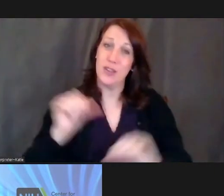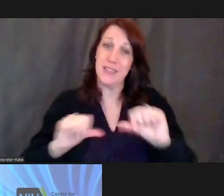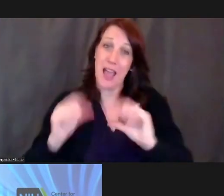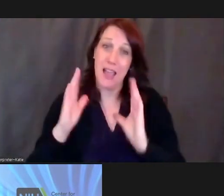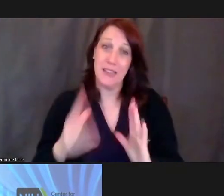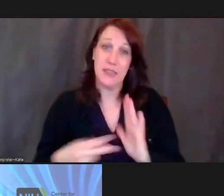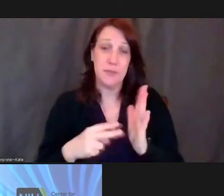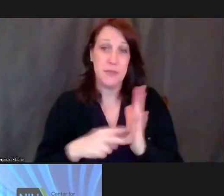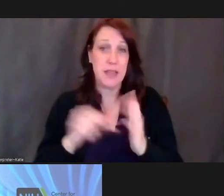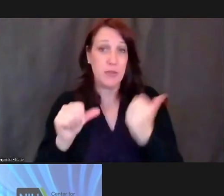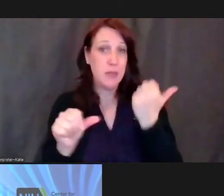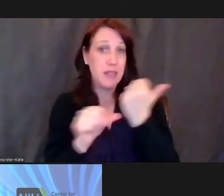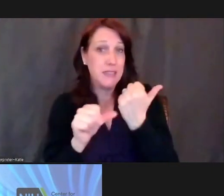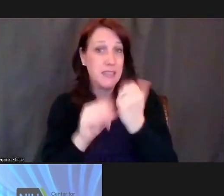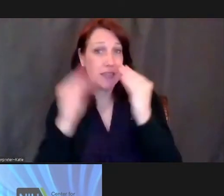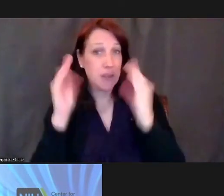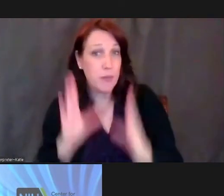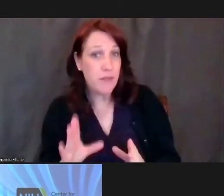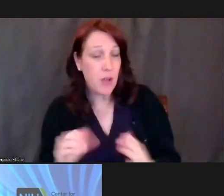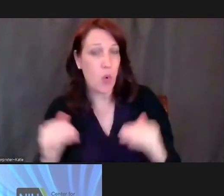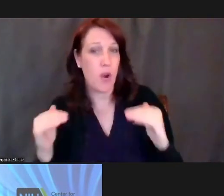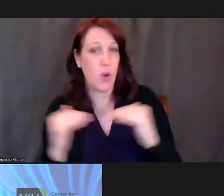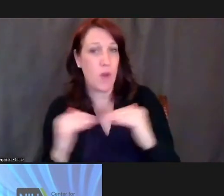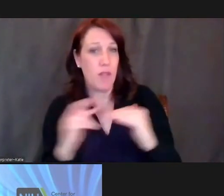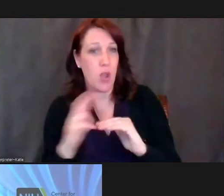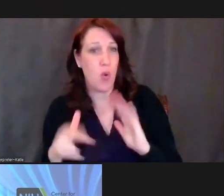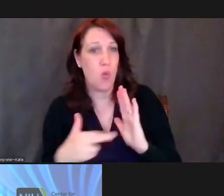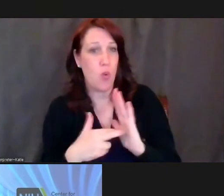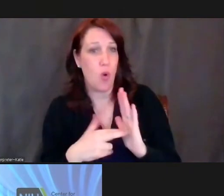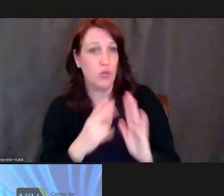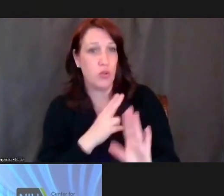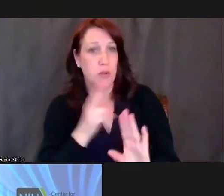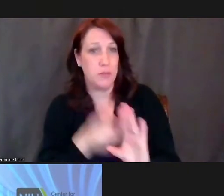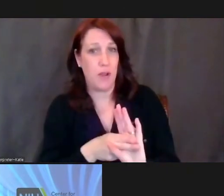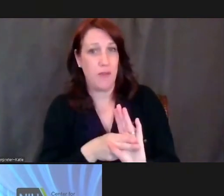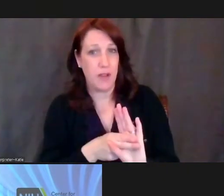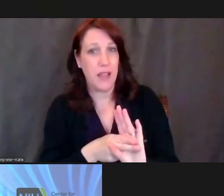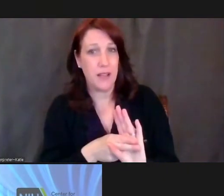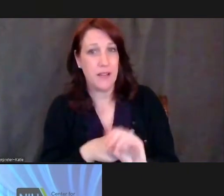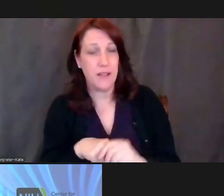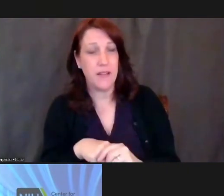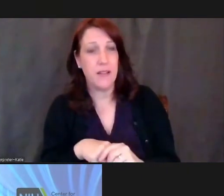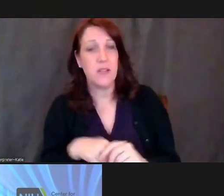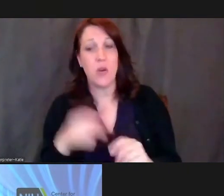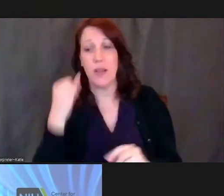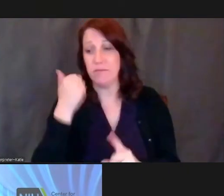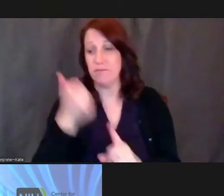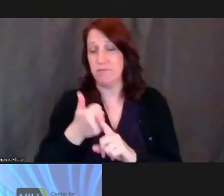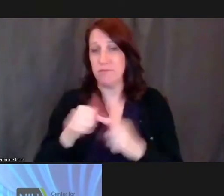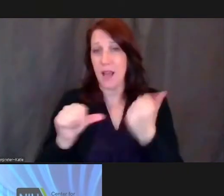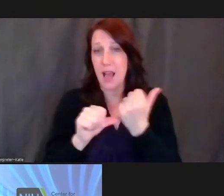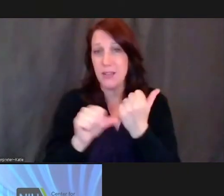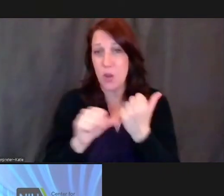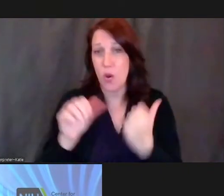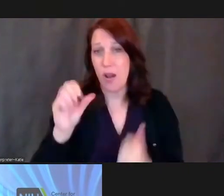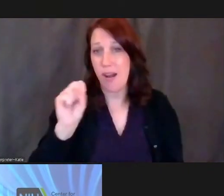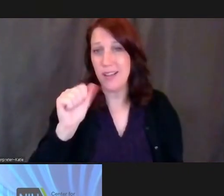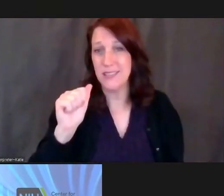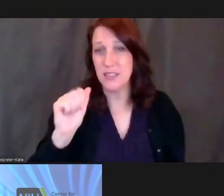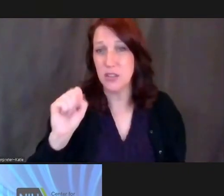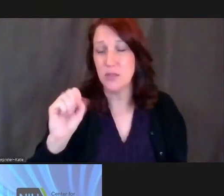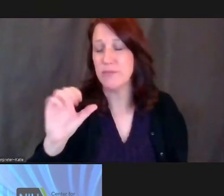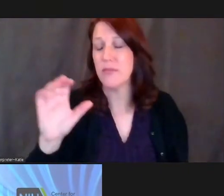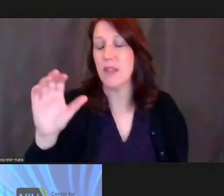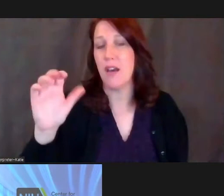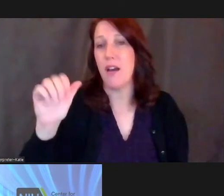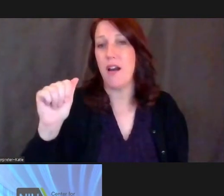be an assistant professor or an equivalent role to participate in the ECR program. So if you're an associate professor, again, you're not going to be eligible for